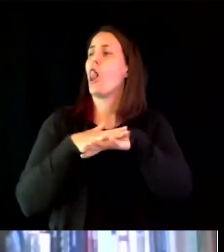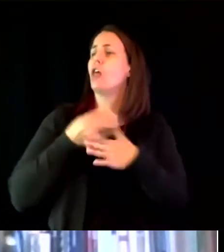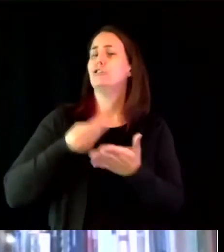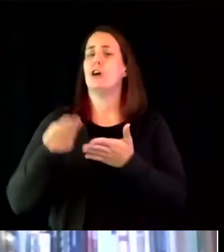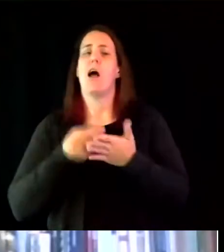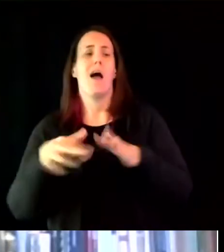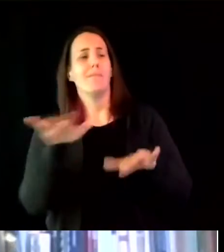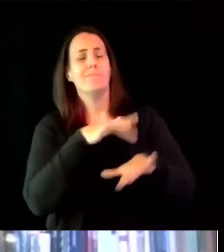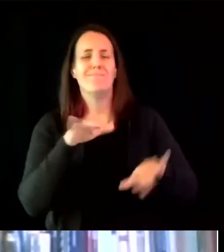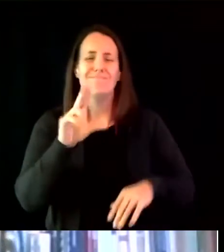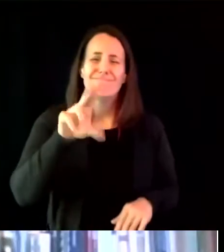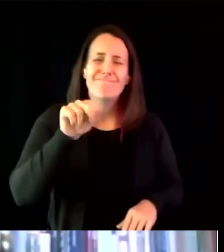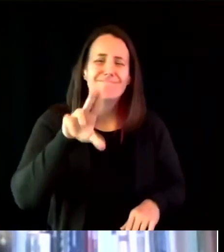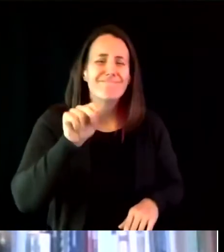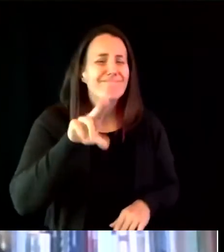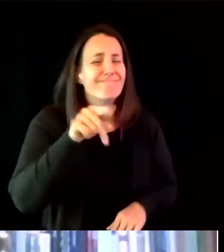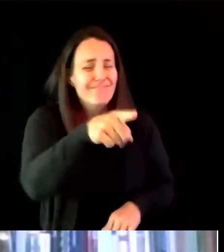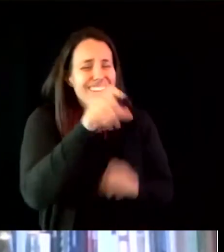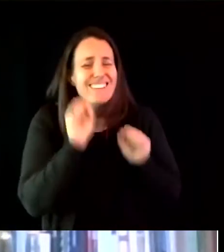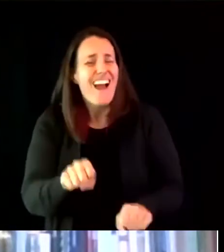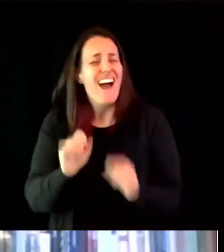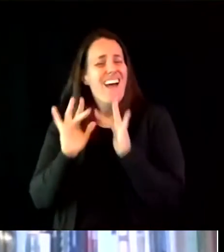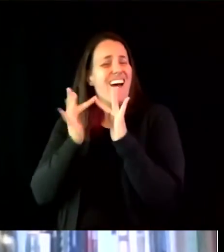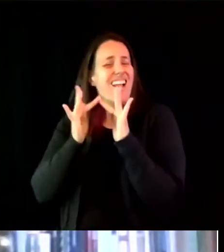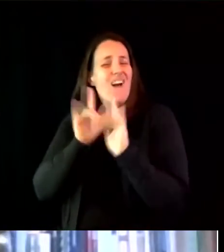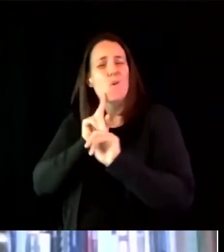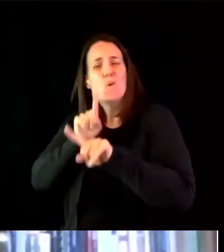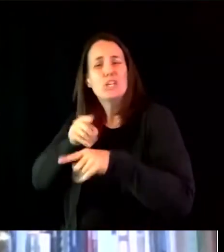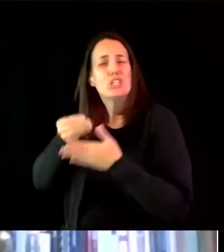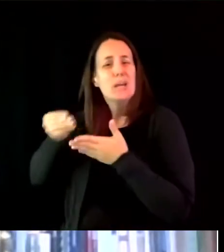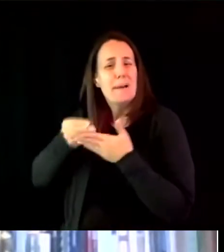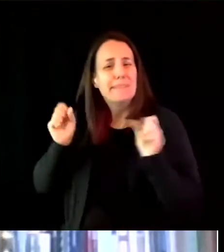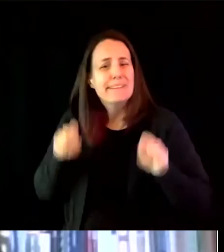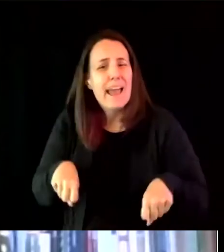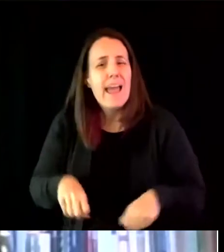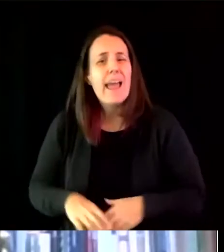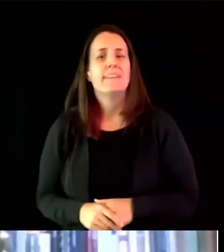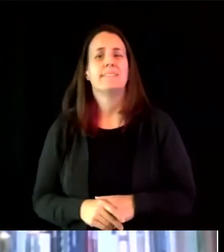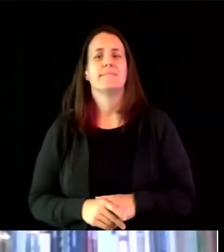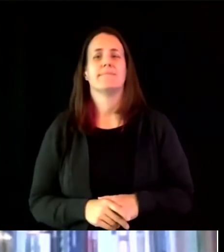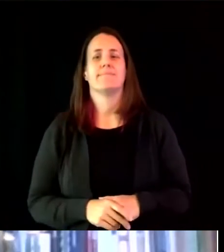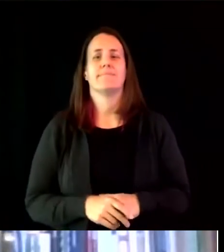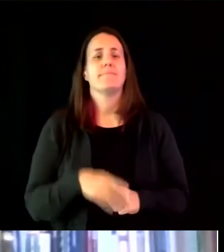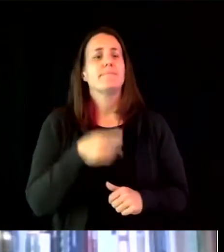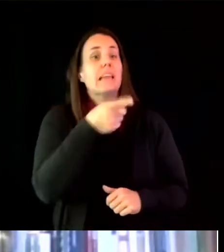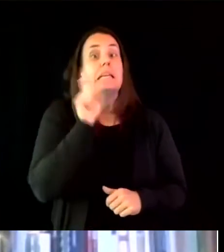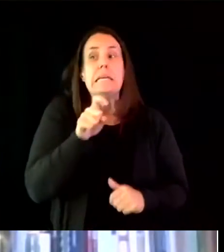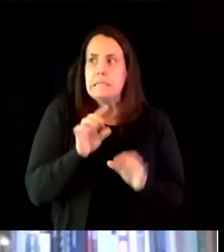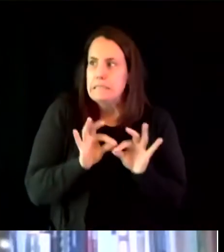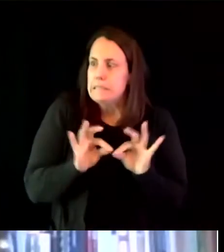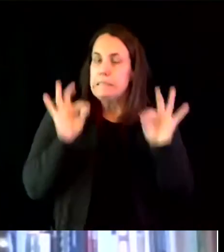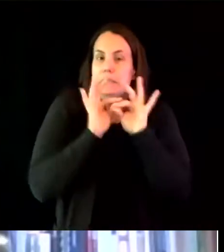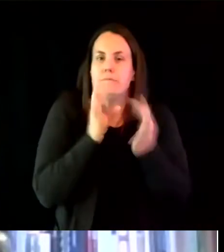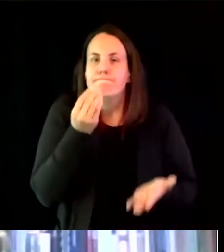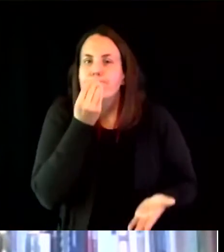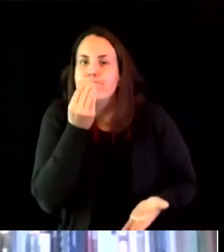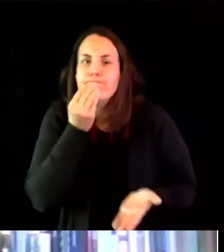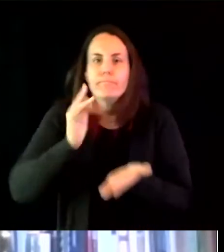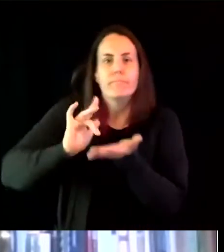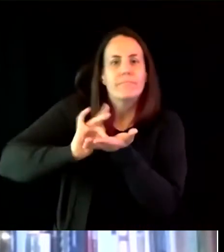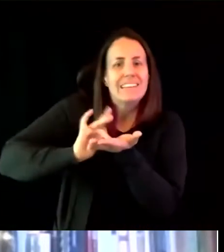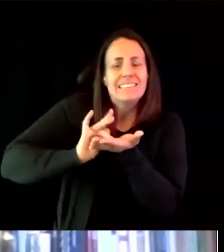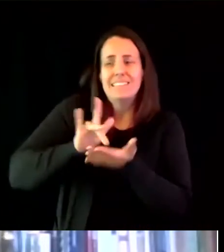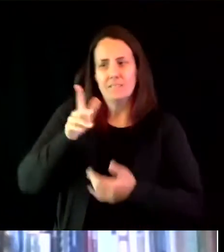Go to the grocery store when you need to. Go get essentials when you need to. But stay at home. Don't interact with large amounts